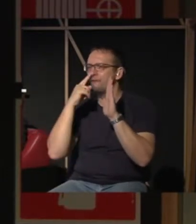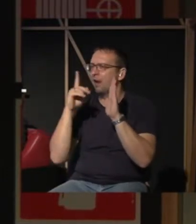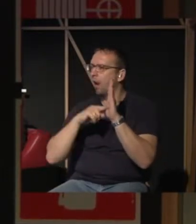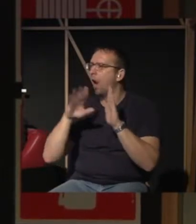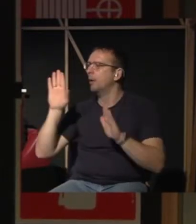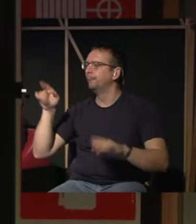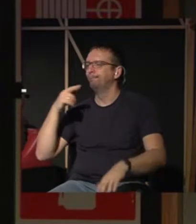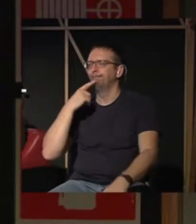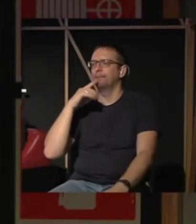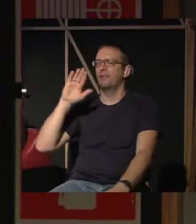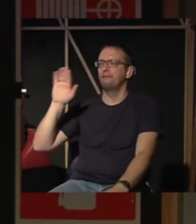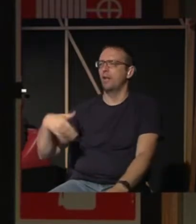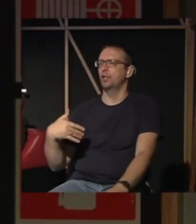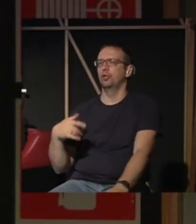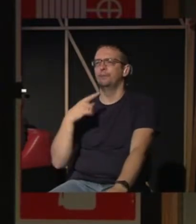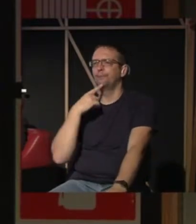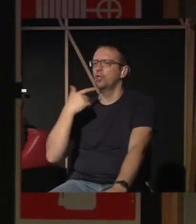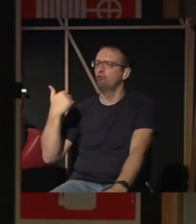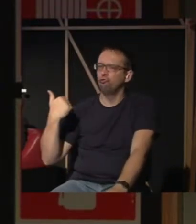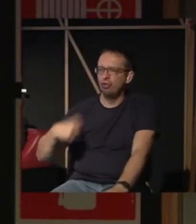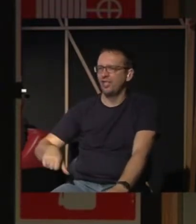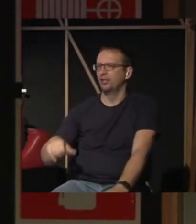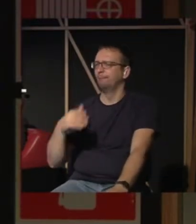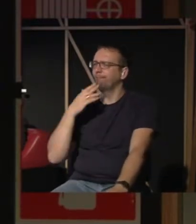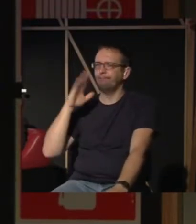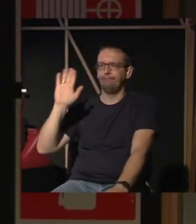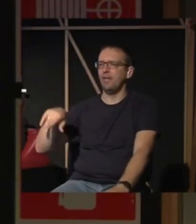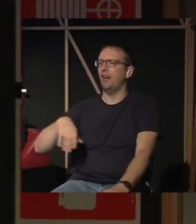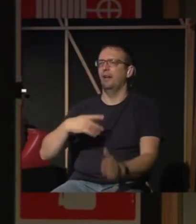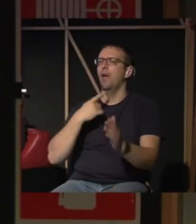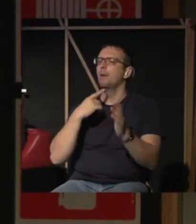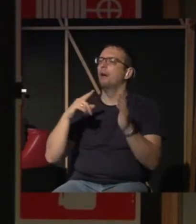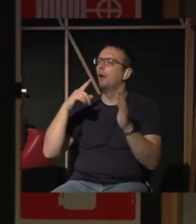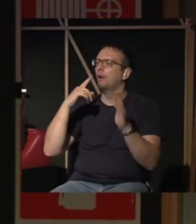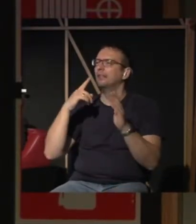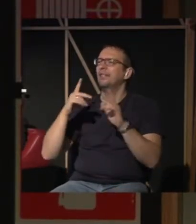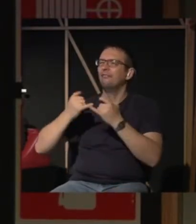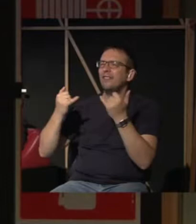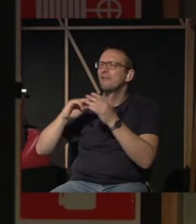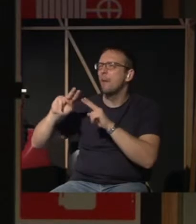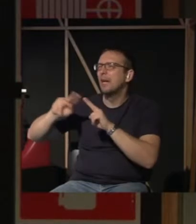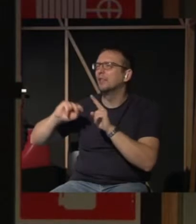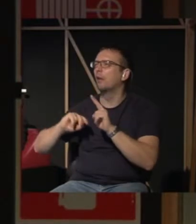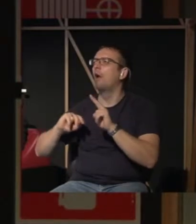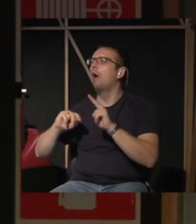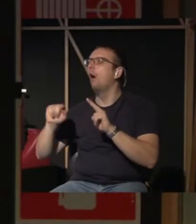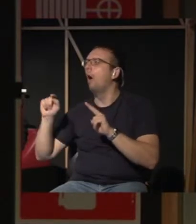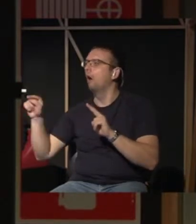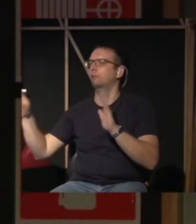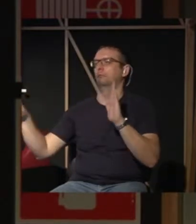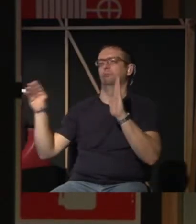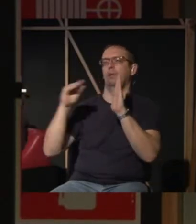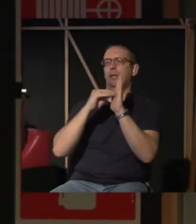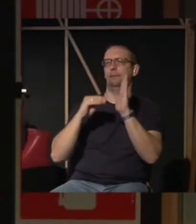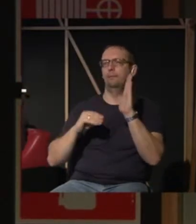in the future. We developed training on accessibility etiquette and also provided that. And also something that I'm quite proud